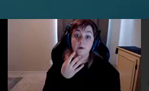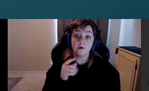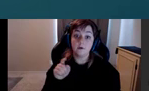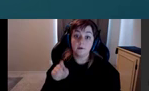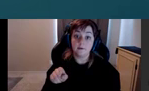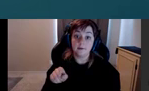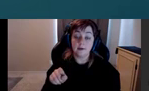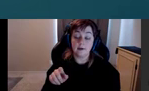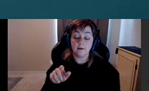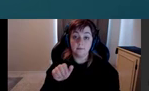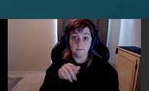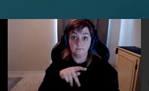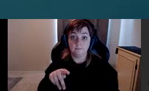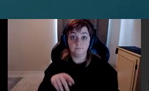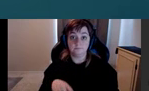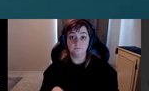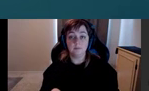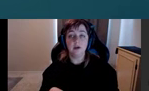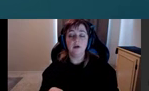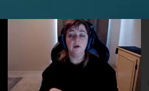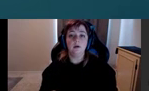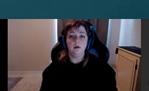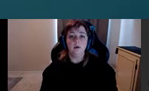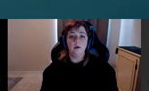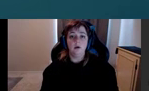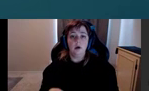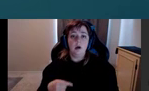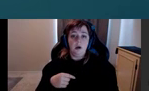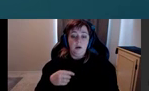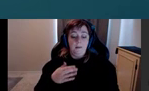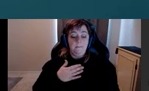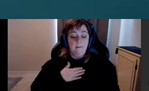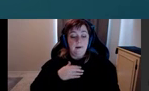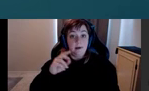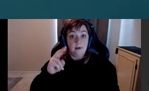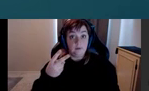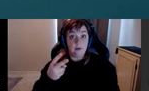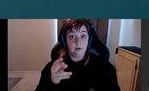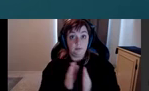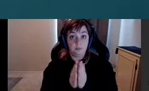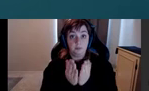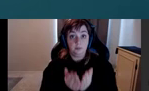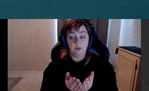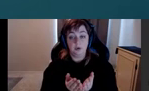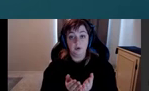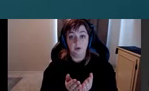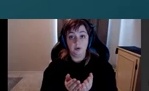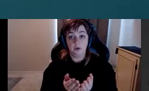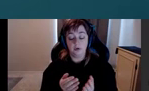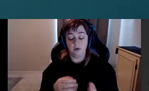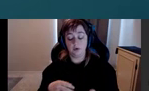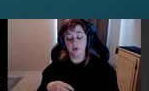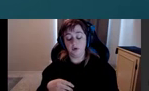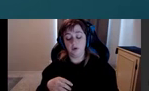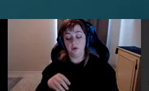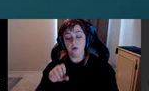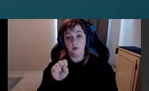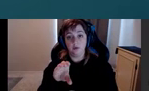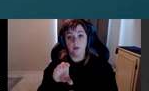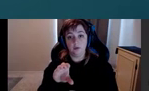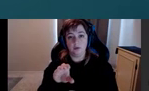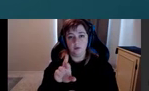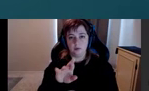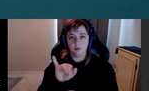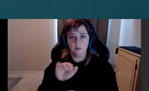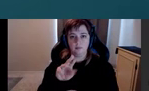writing my second novel, because in Scrivener, you don't have to write in one order like you do on Microsoft Word. You